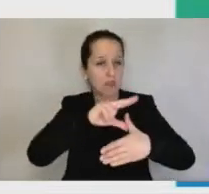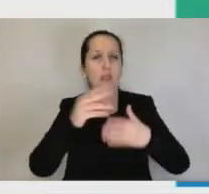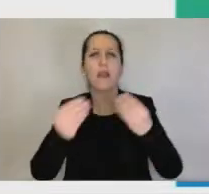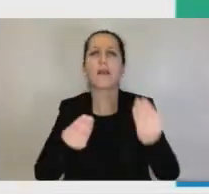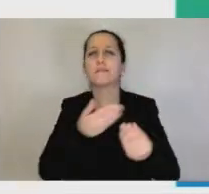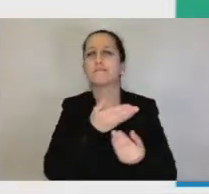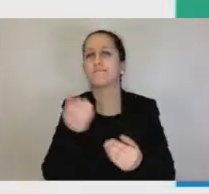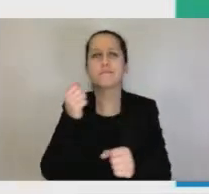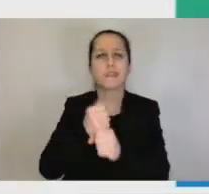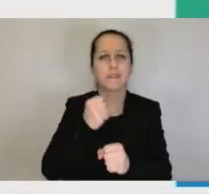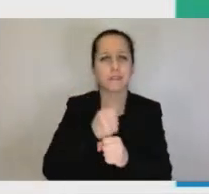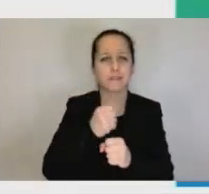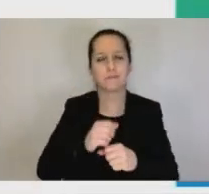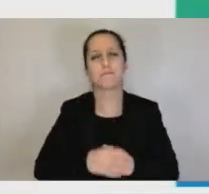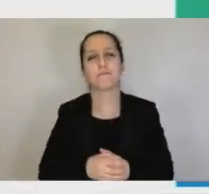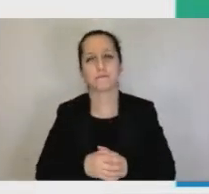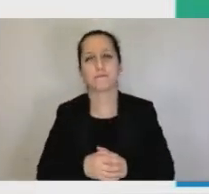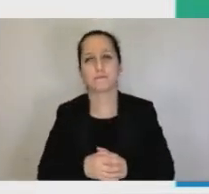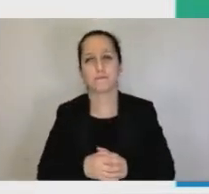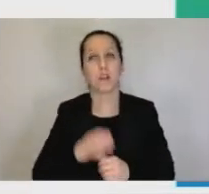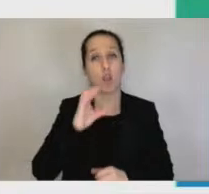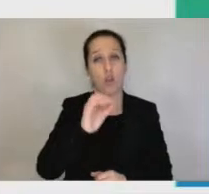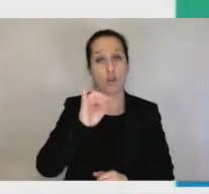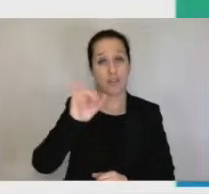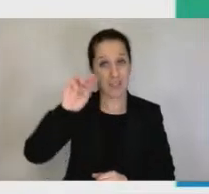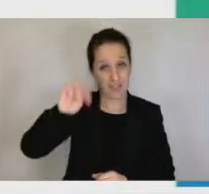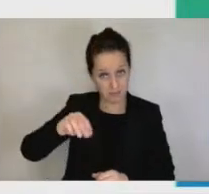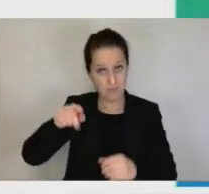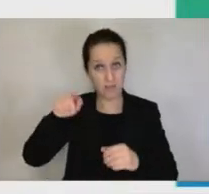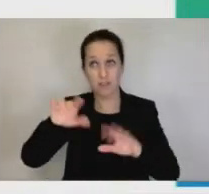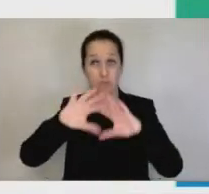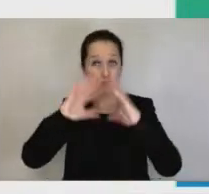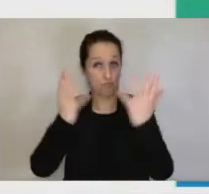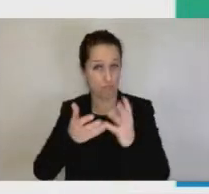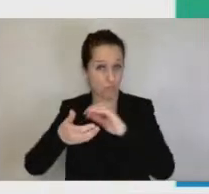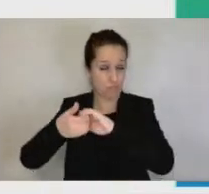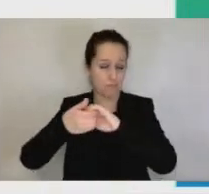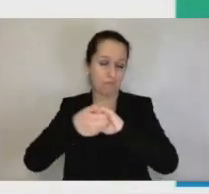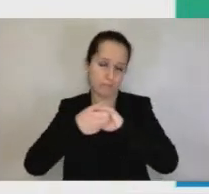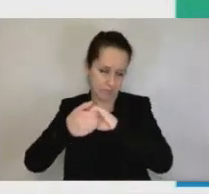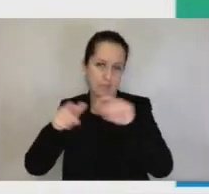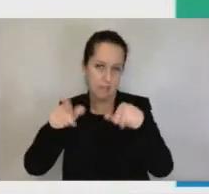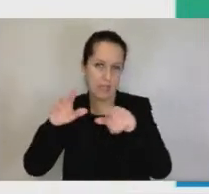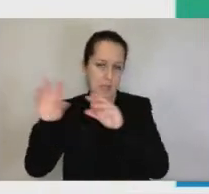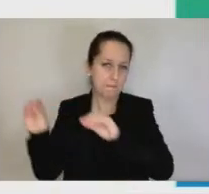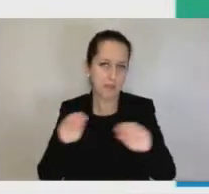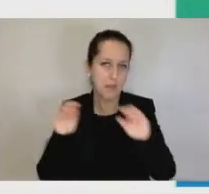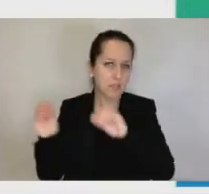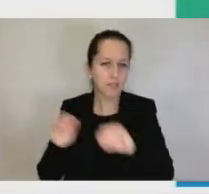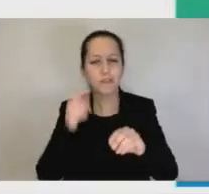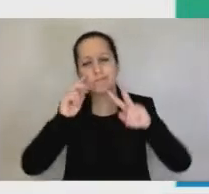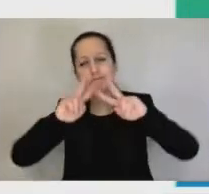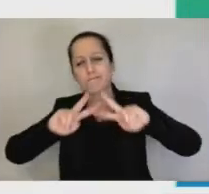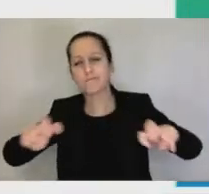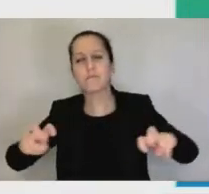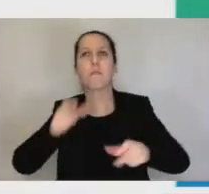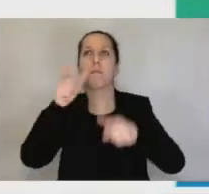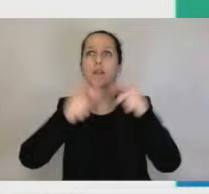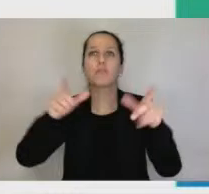We conducted this together with the International Organization of Migrants to update figures